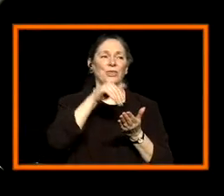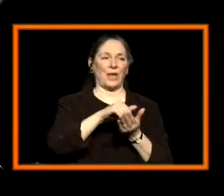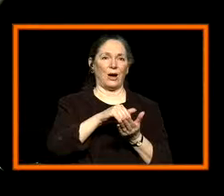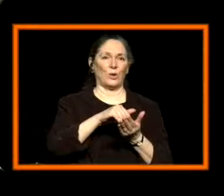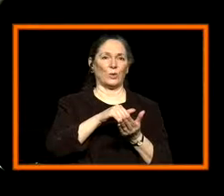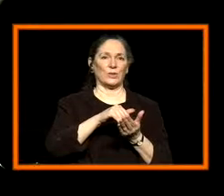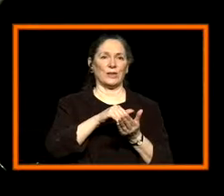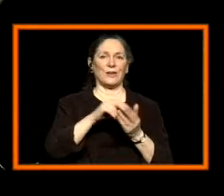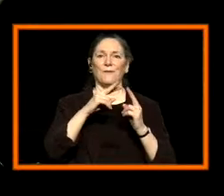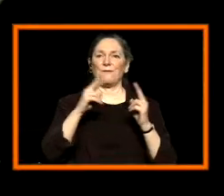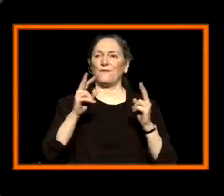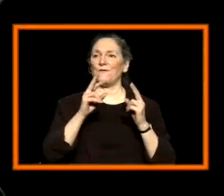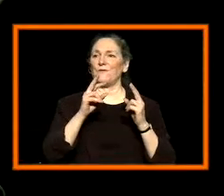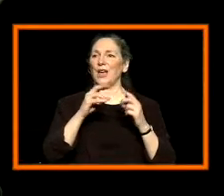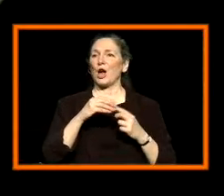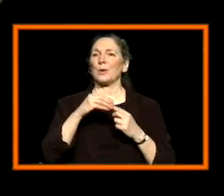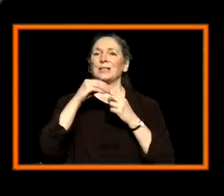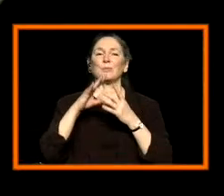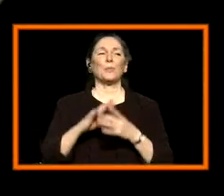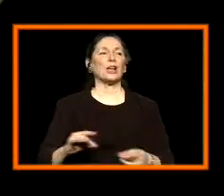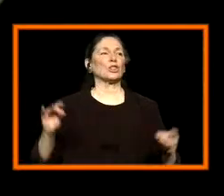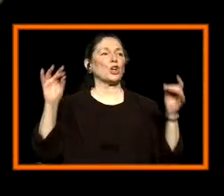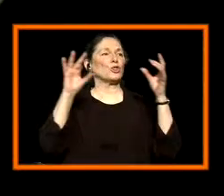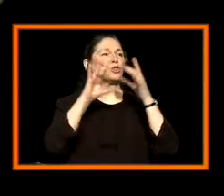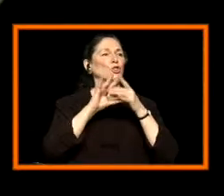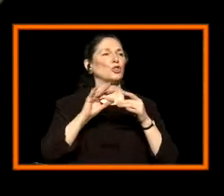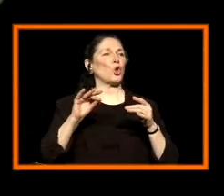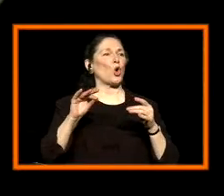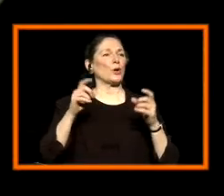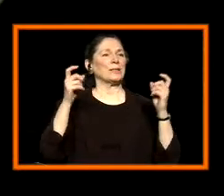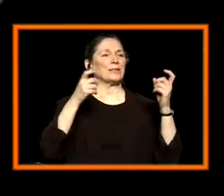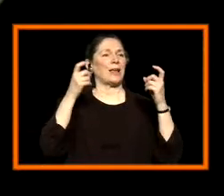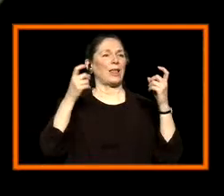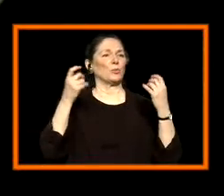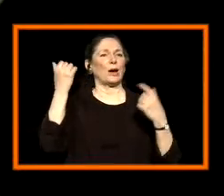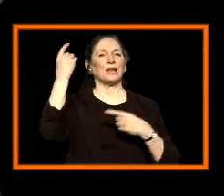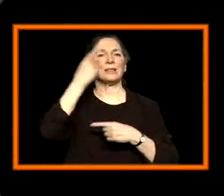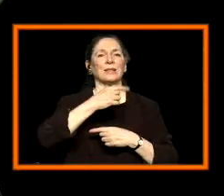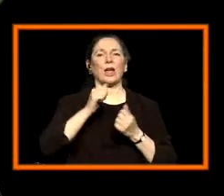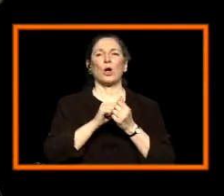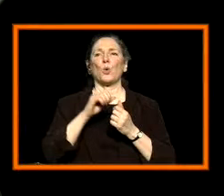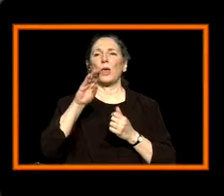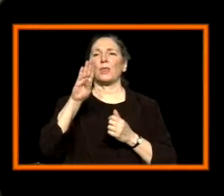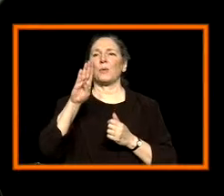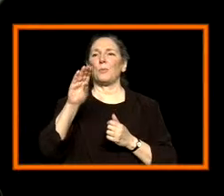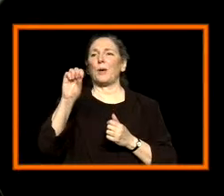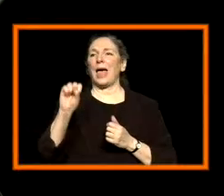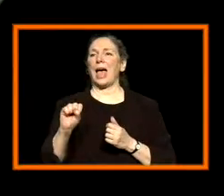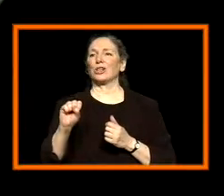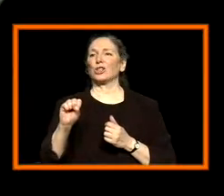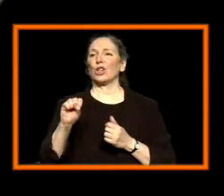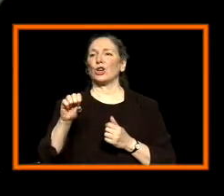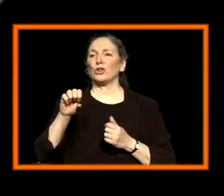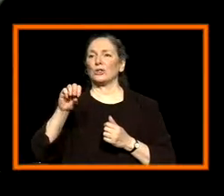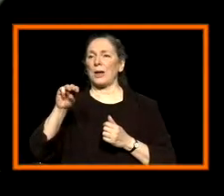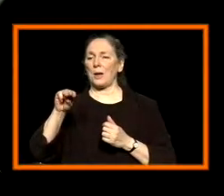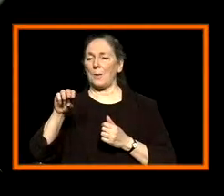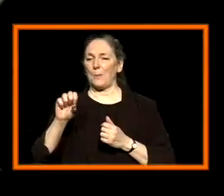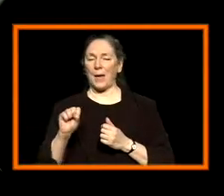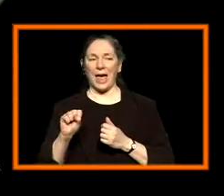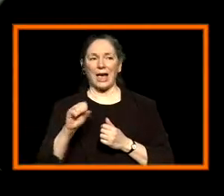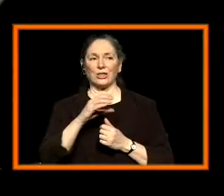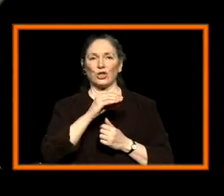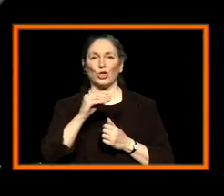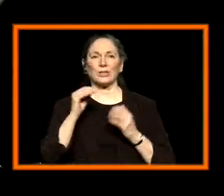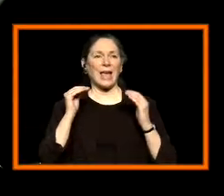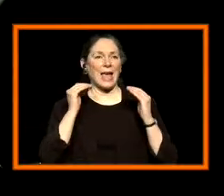1,000 very special stories being celebrated today with a bachelor's, master's,